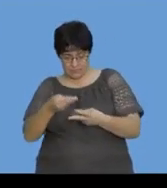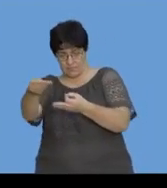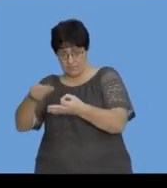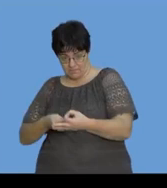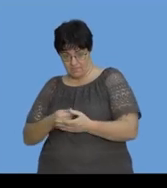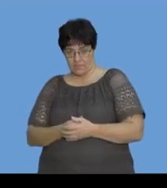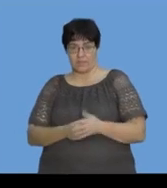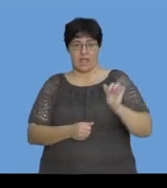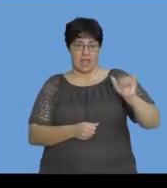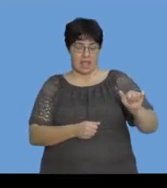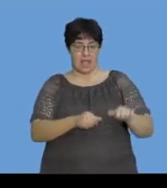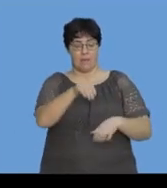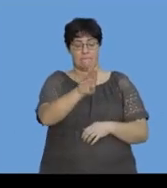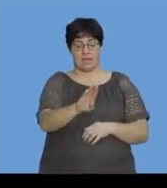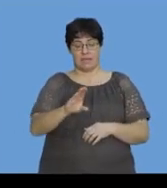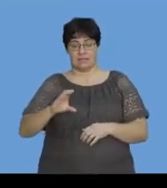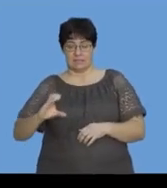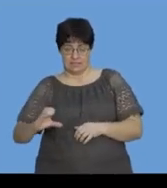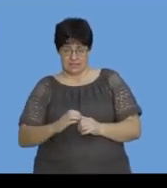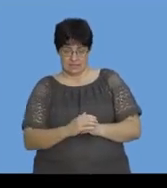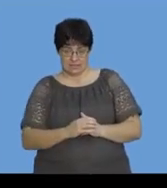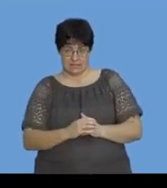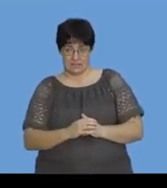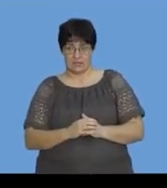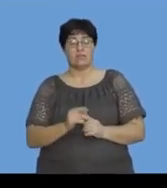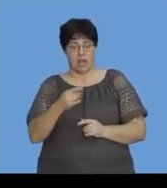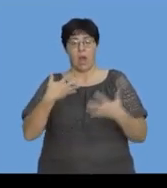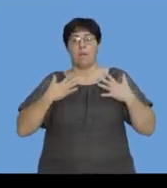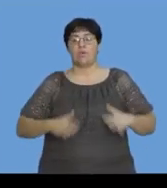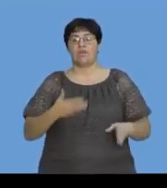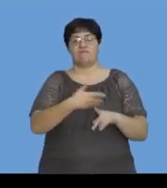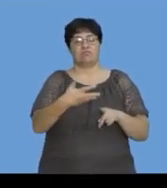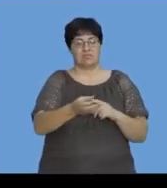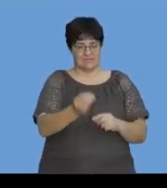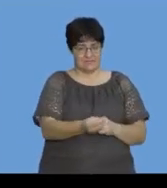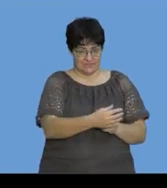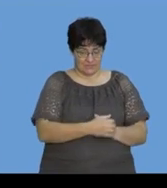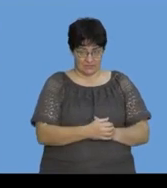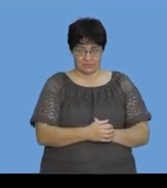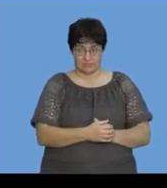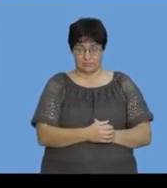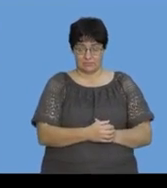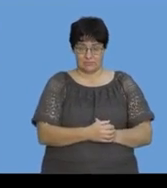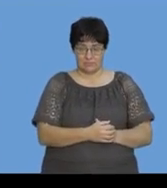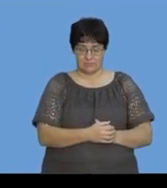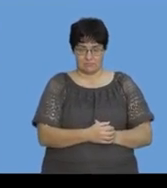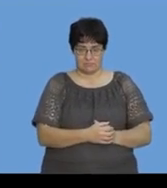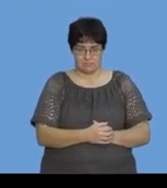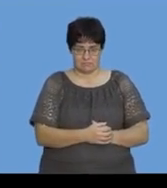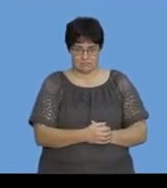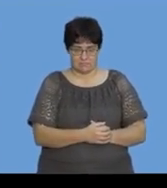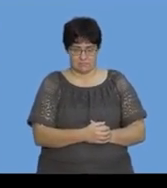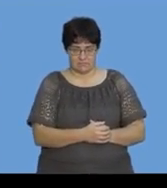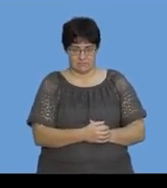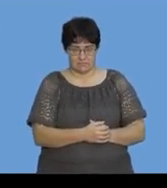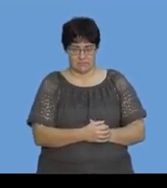right, so we have A, B, C, and we've got their body fluids